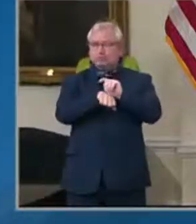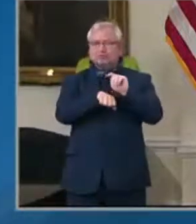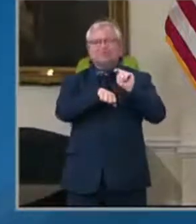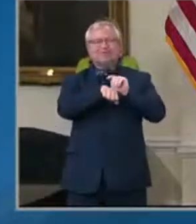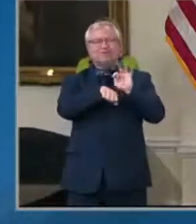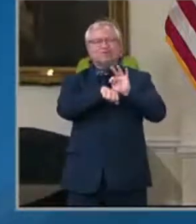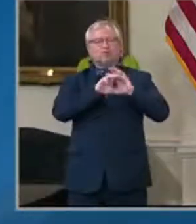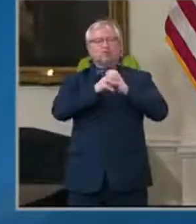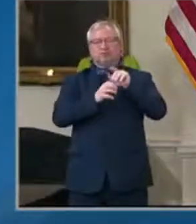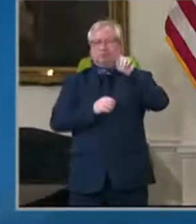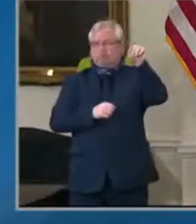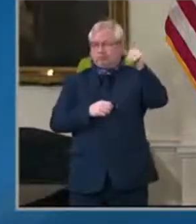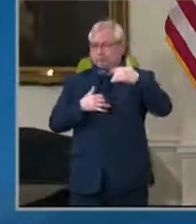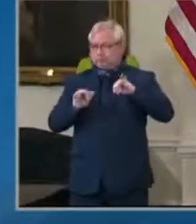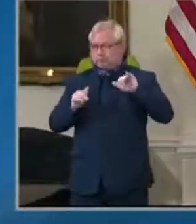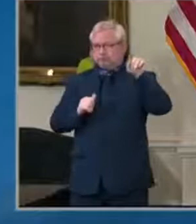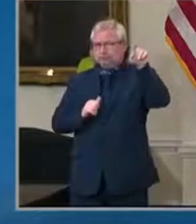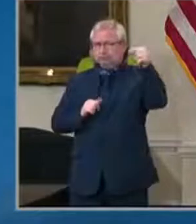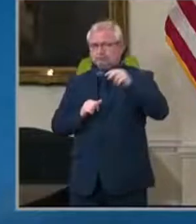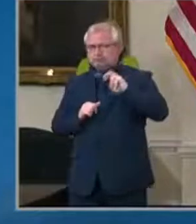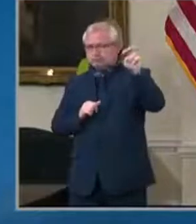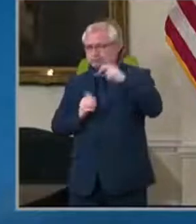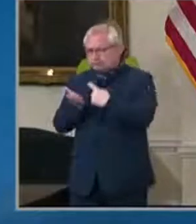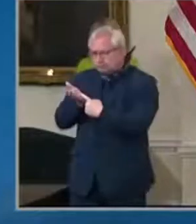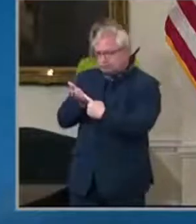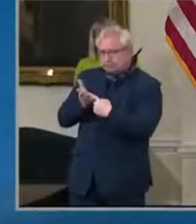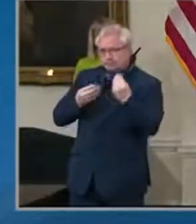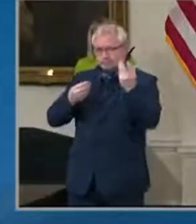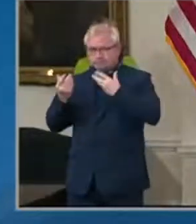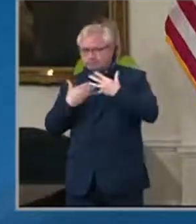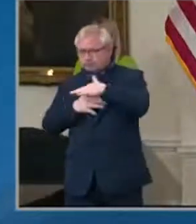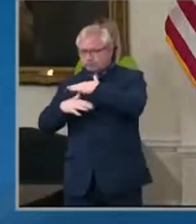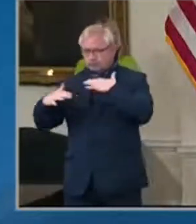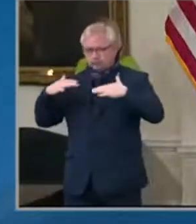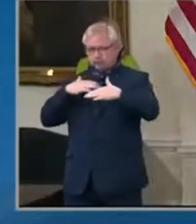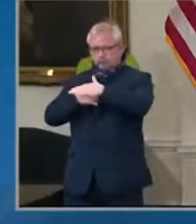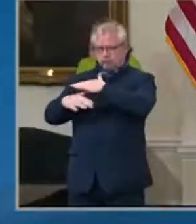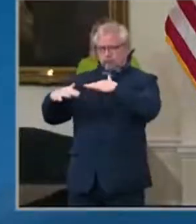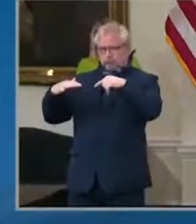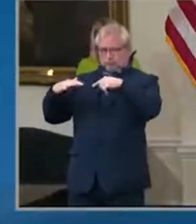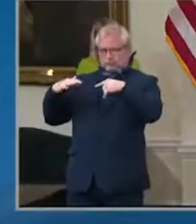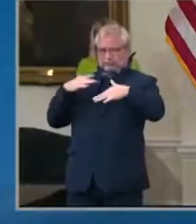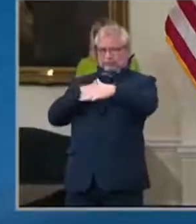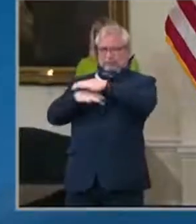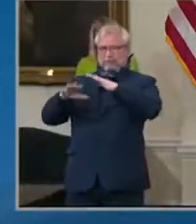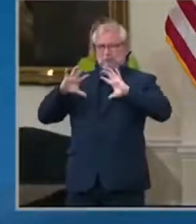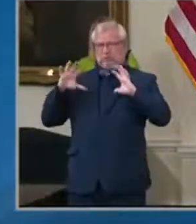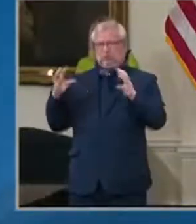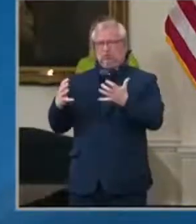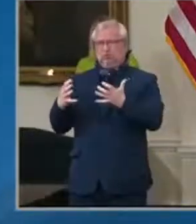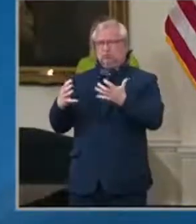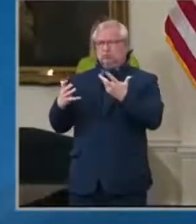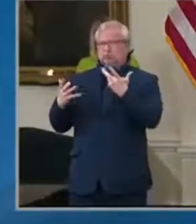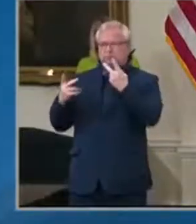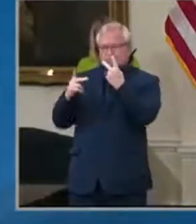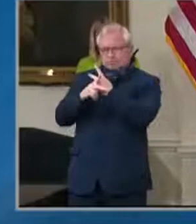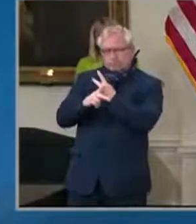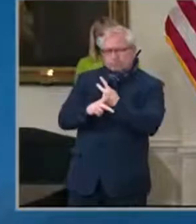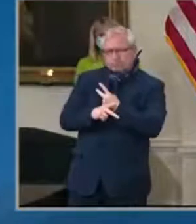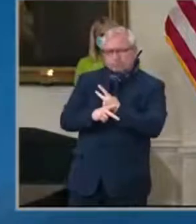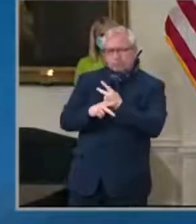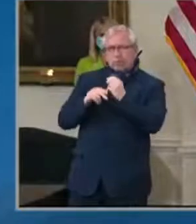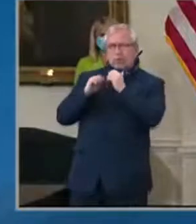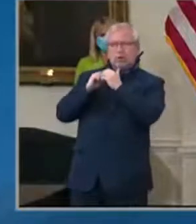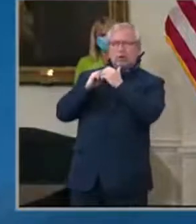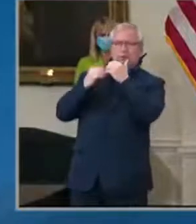We've been working with both of them and our larger team of experts to develop a well-thought-out,